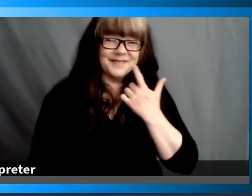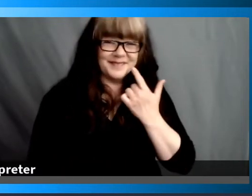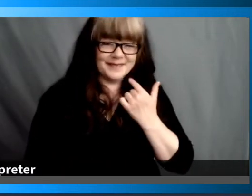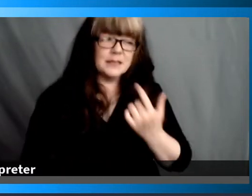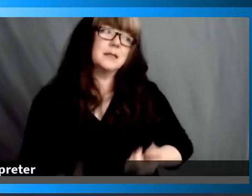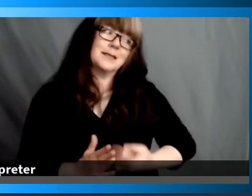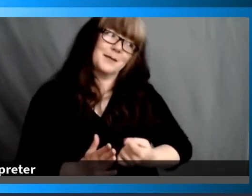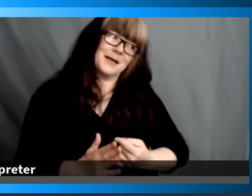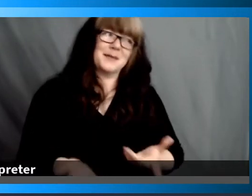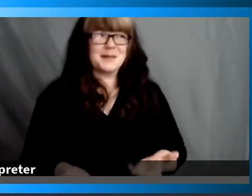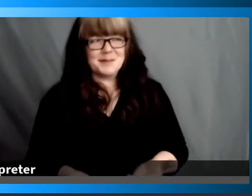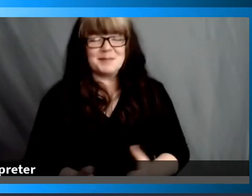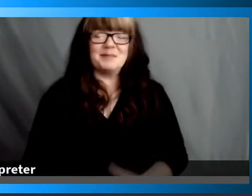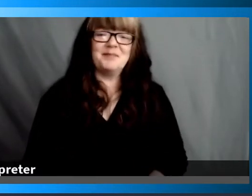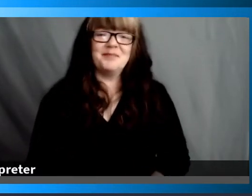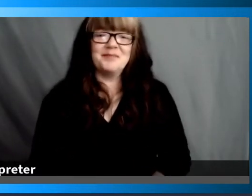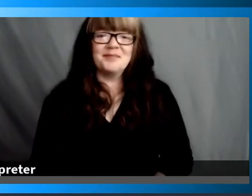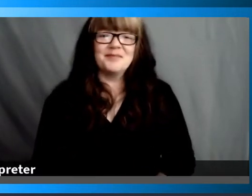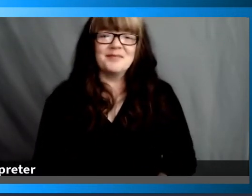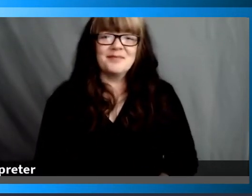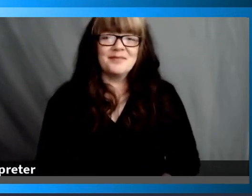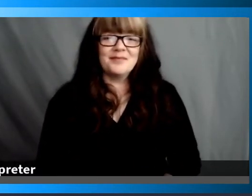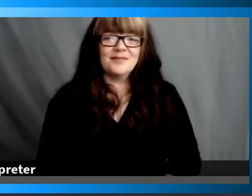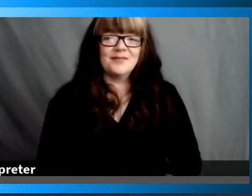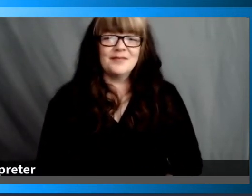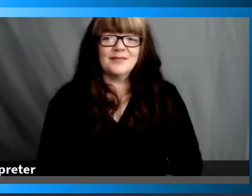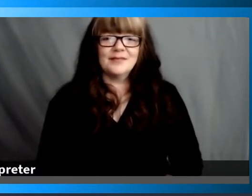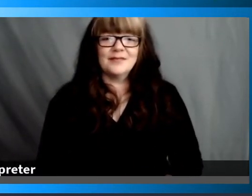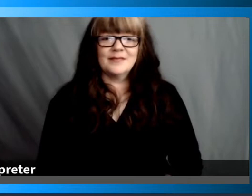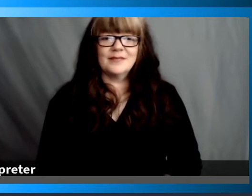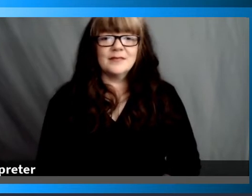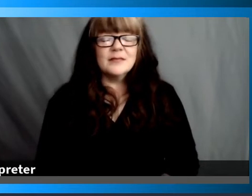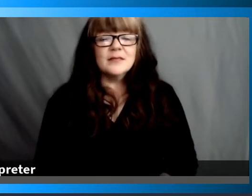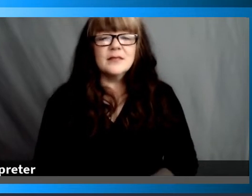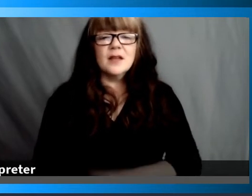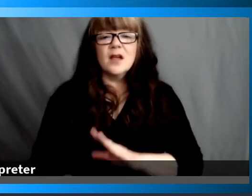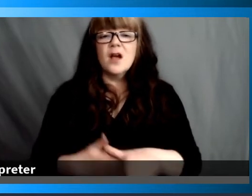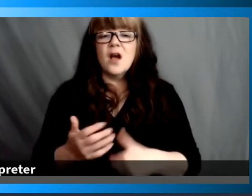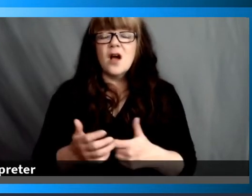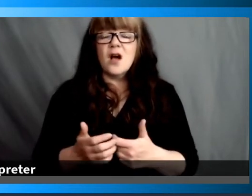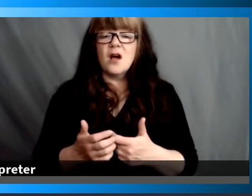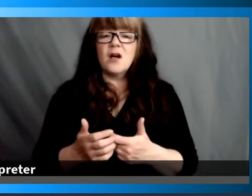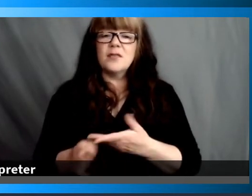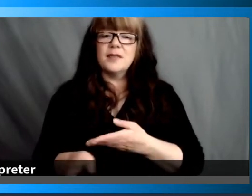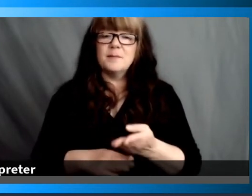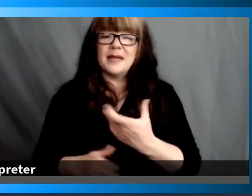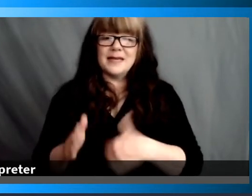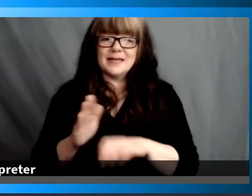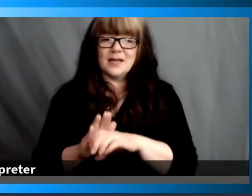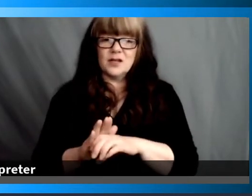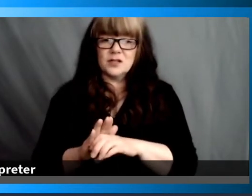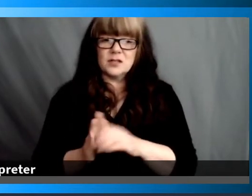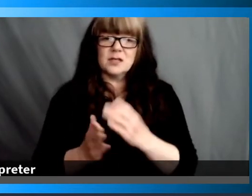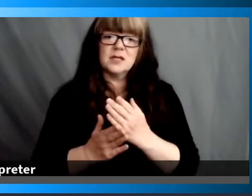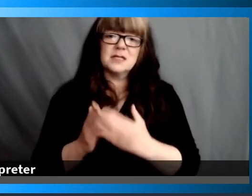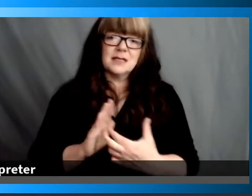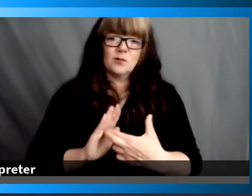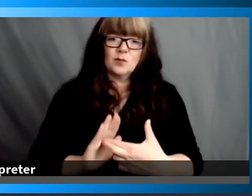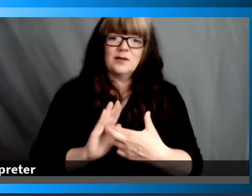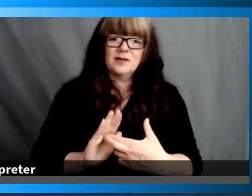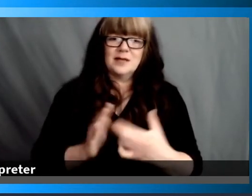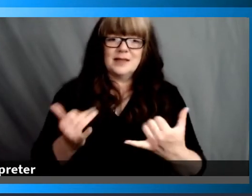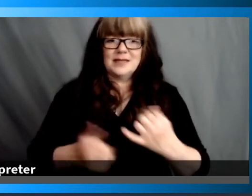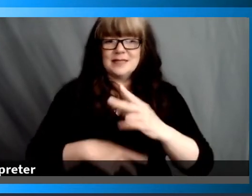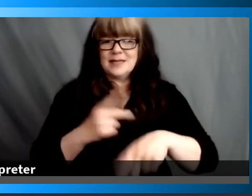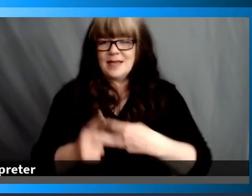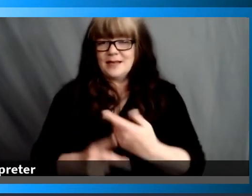Sometimes. Sometimes. Yeah. Yeah. All right. So like all the major characters are like some representation of these kind of things,